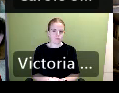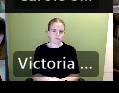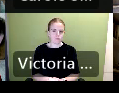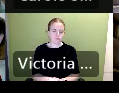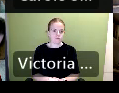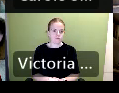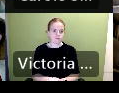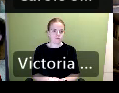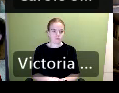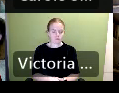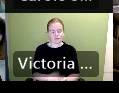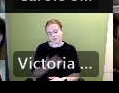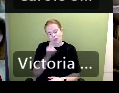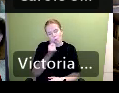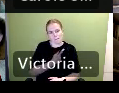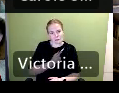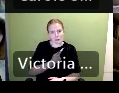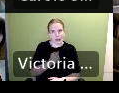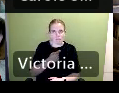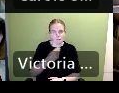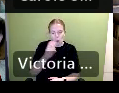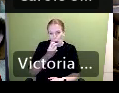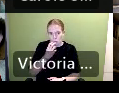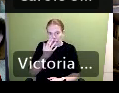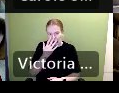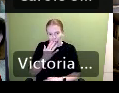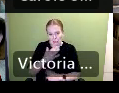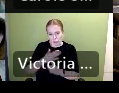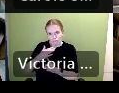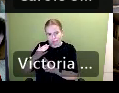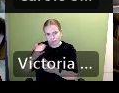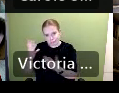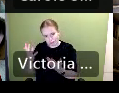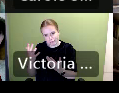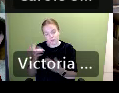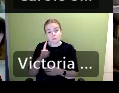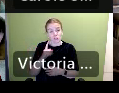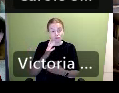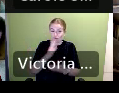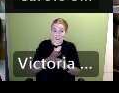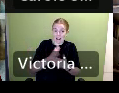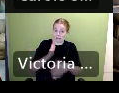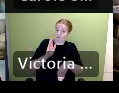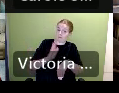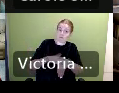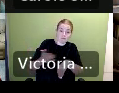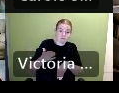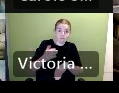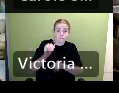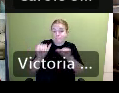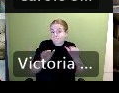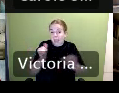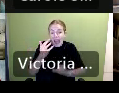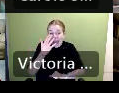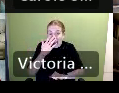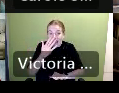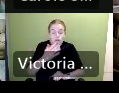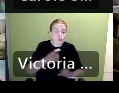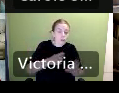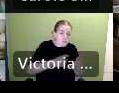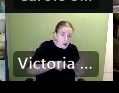as I get older myself, but however old we are, there's something we can do to change and improve